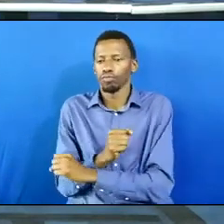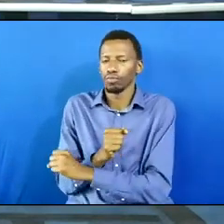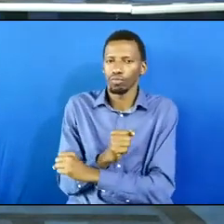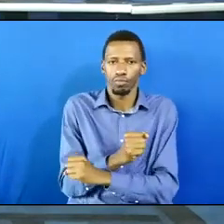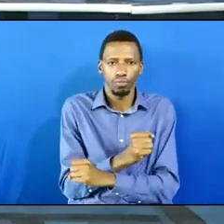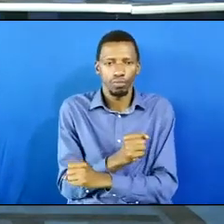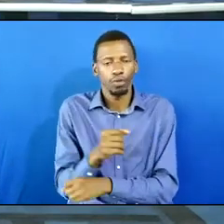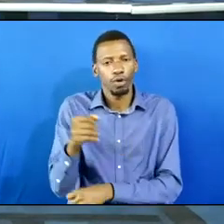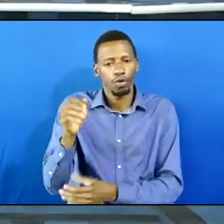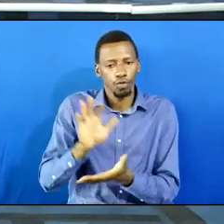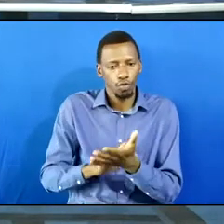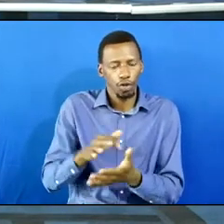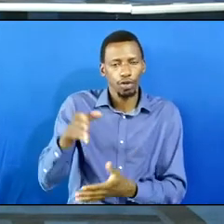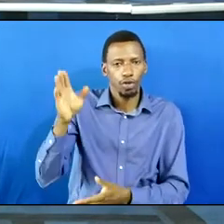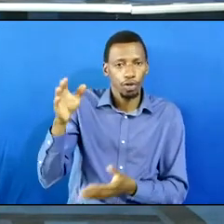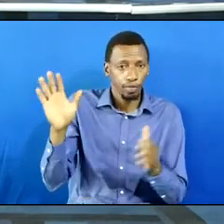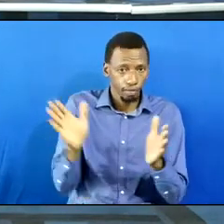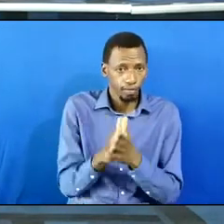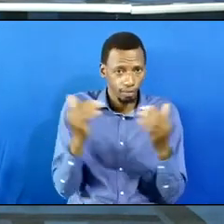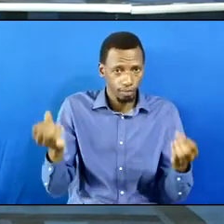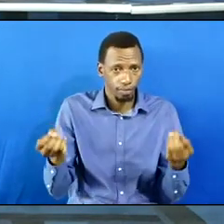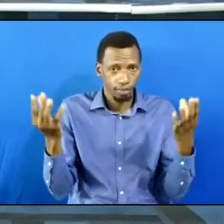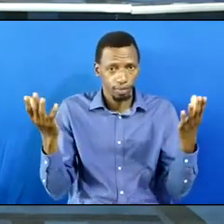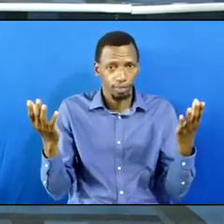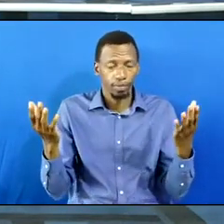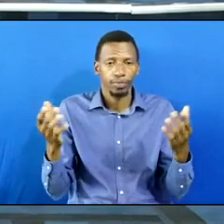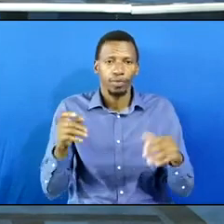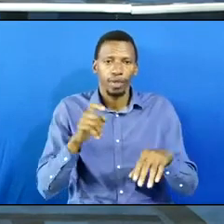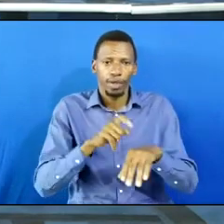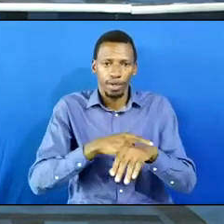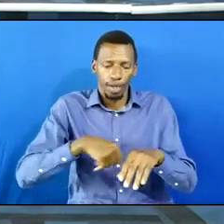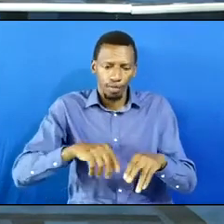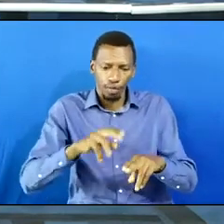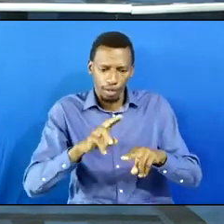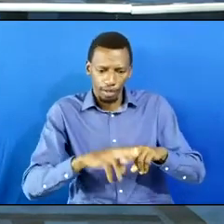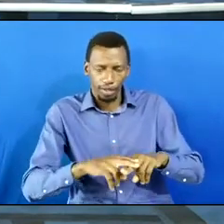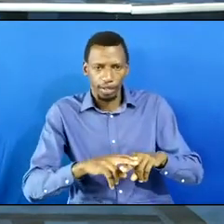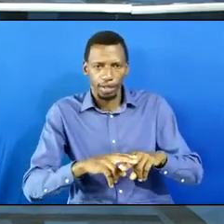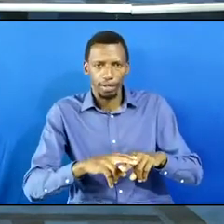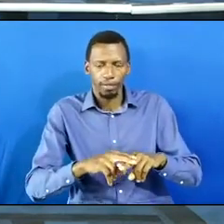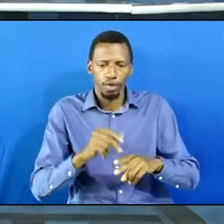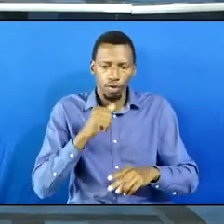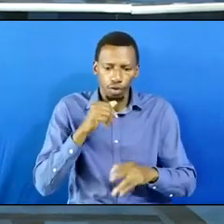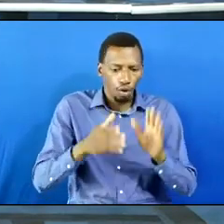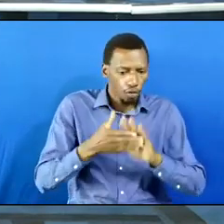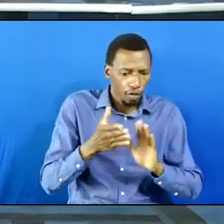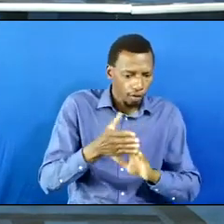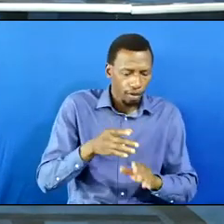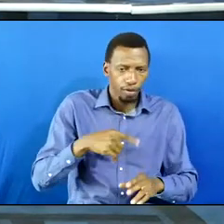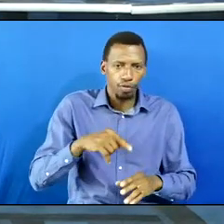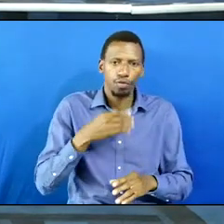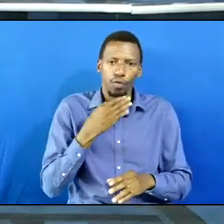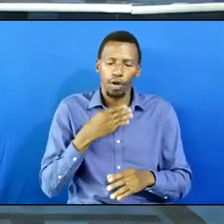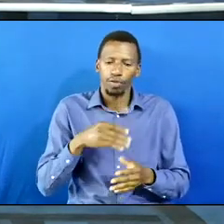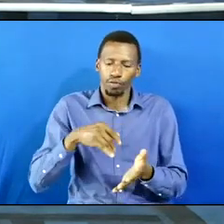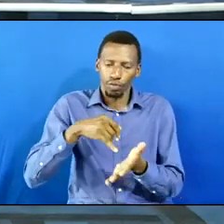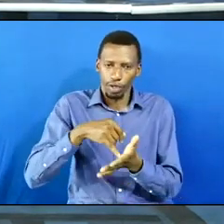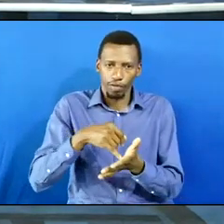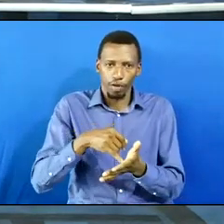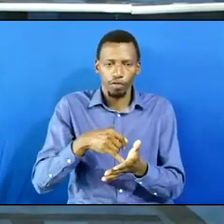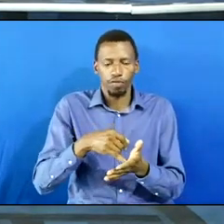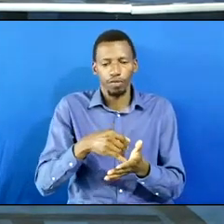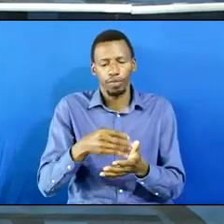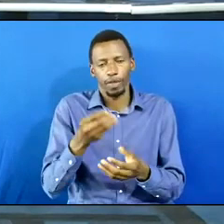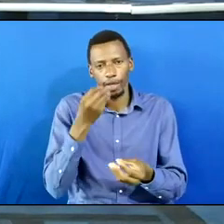glory. Hallelujah. Yeah, well seated, well dressed, not in a hurry. We are going to participate it.